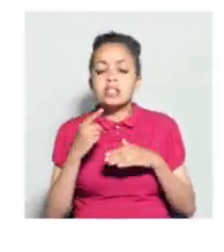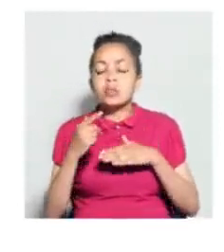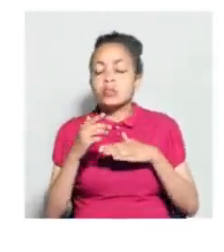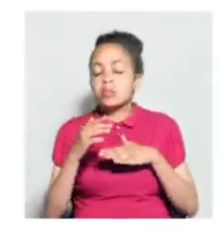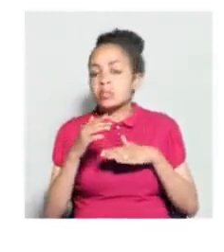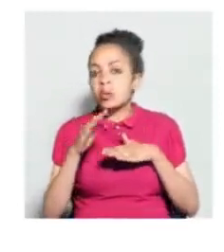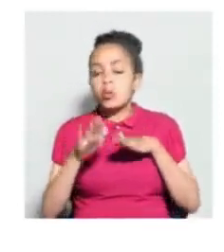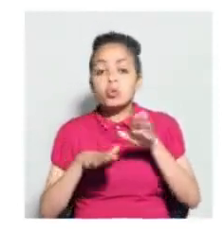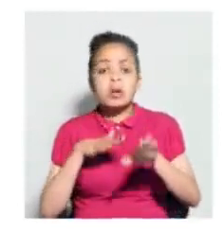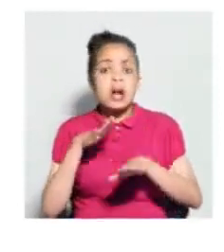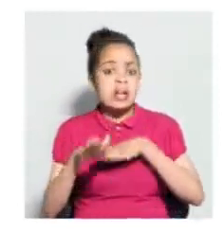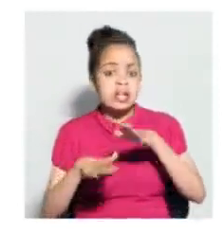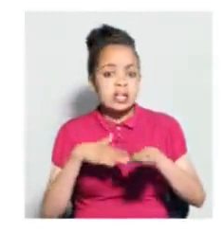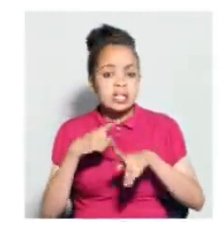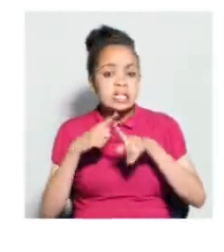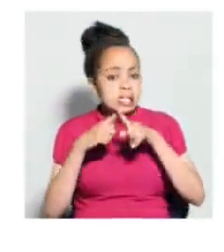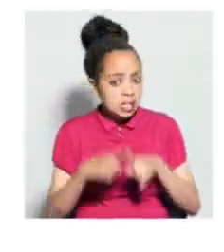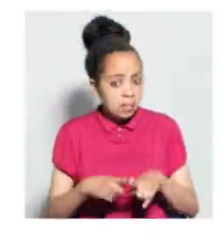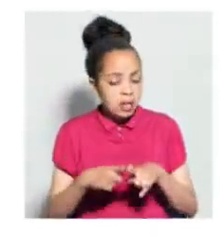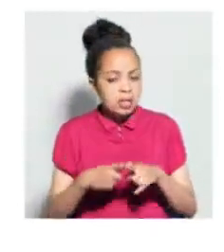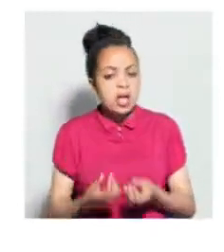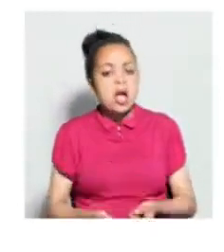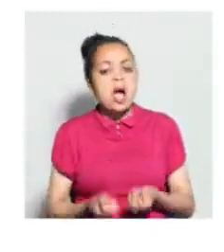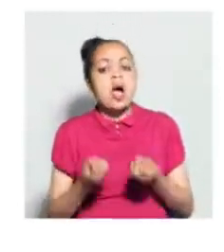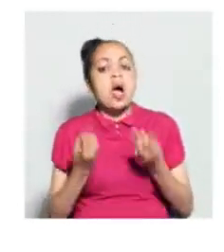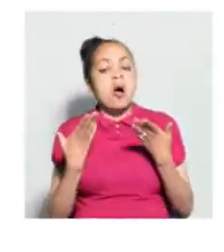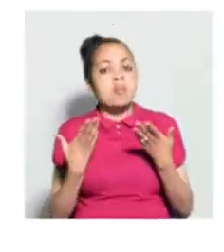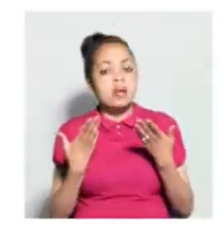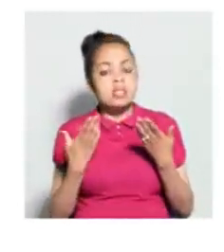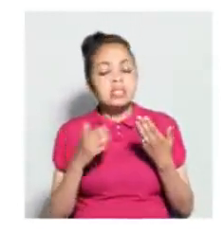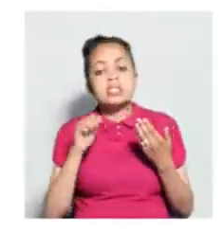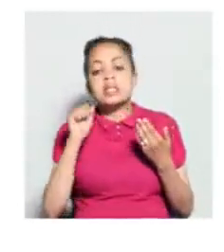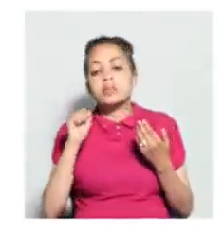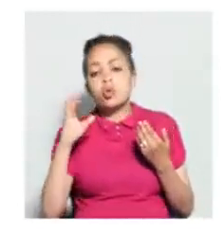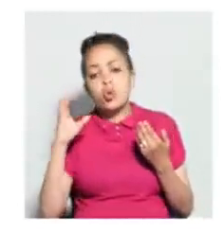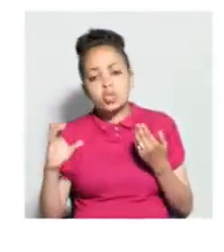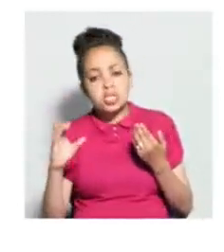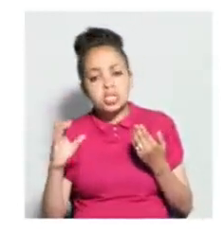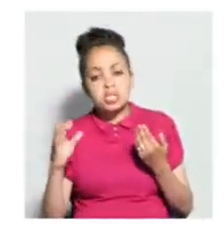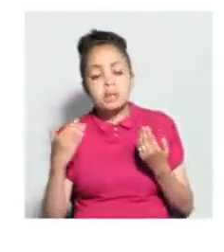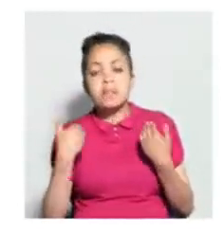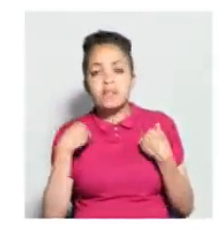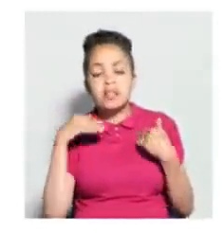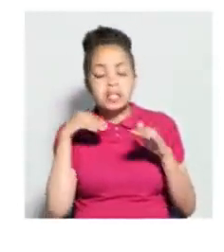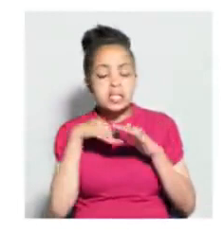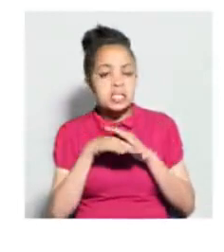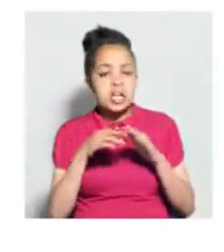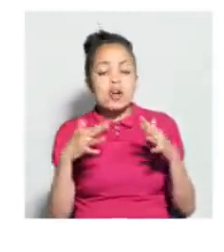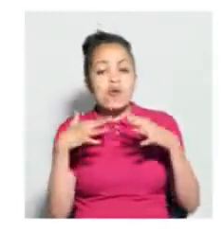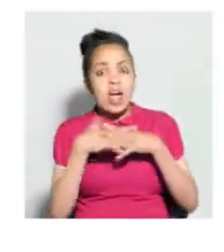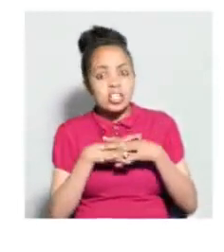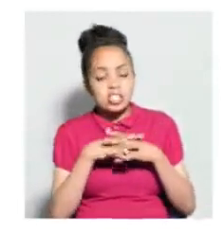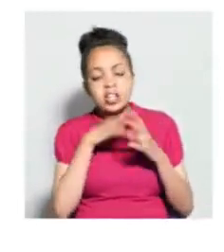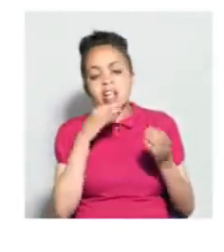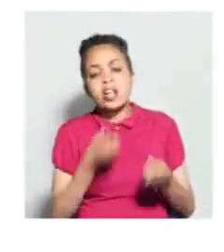off, is depend on how much substrate concentration is present in the reaction and